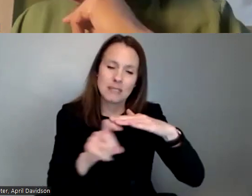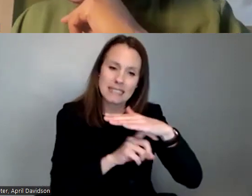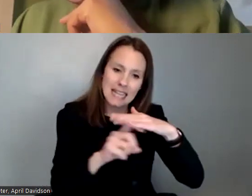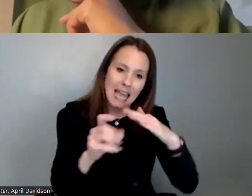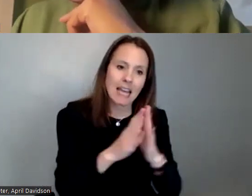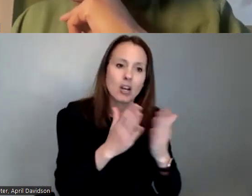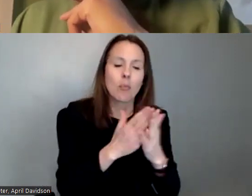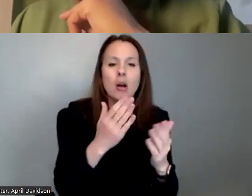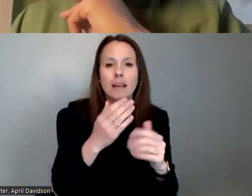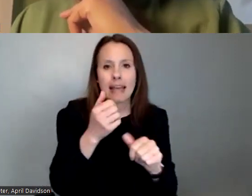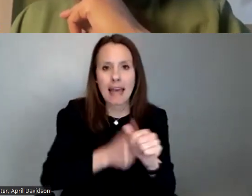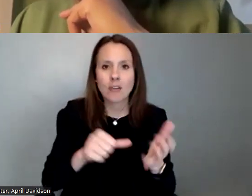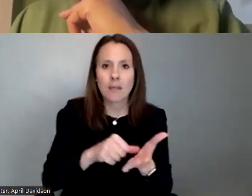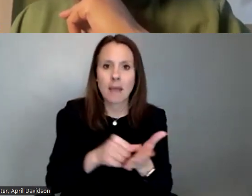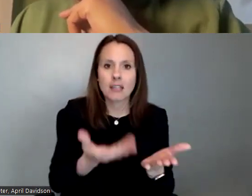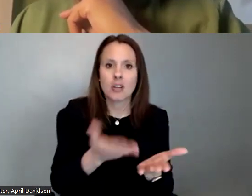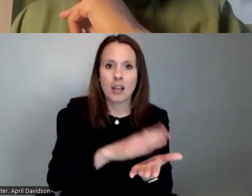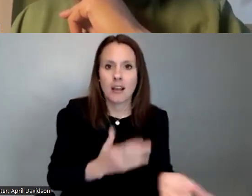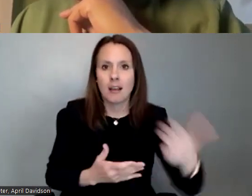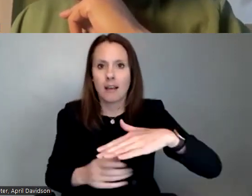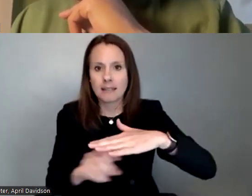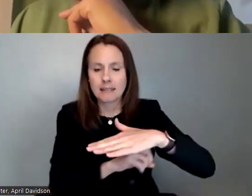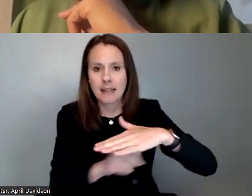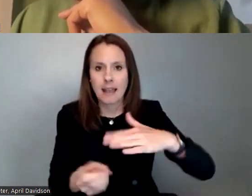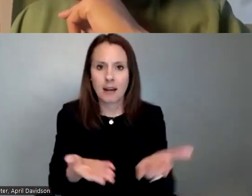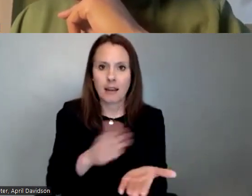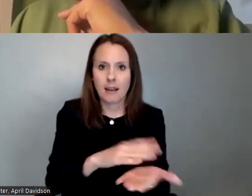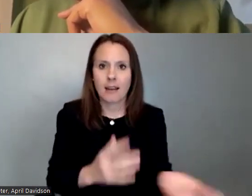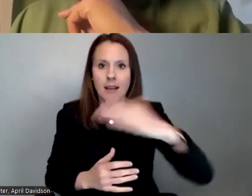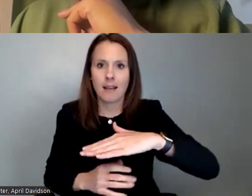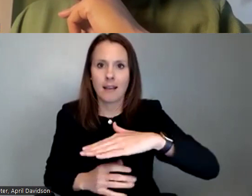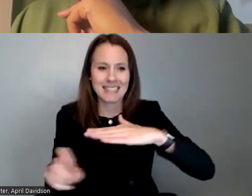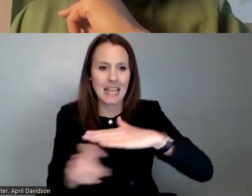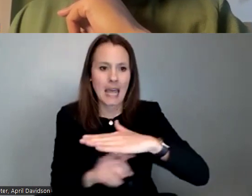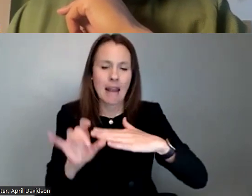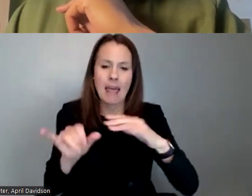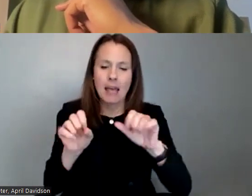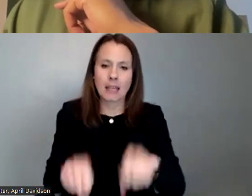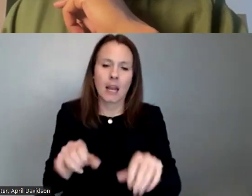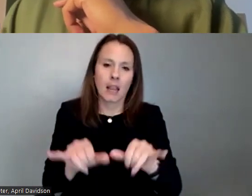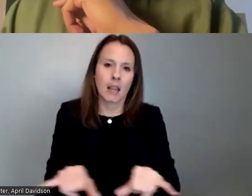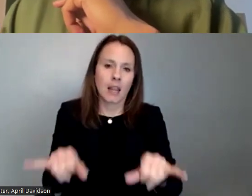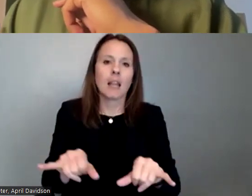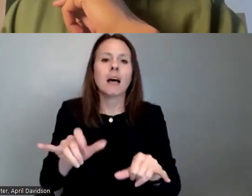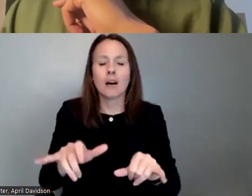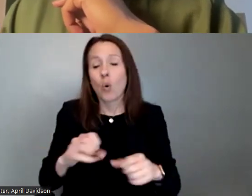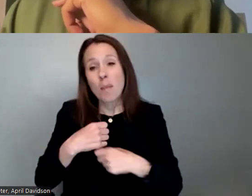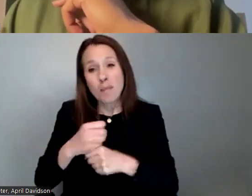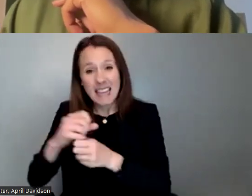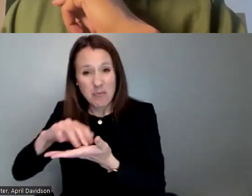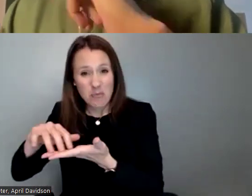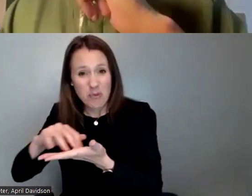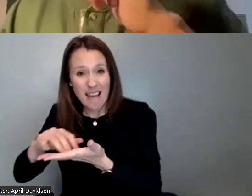go page by page to make sure it's scanned over appropriately, or having to create Braille copies, that does take a little